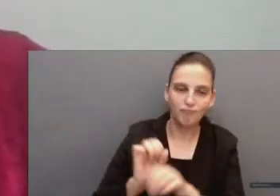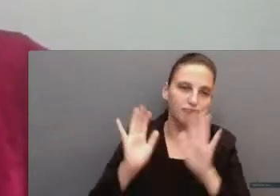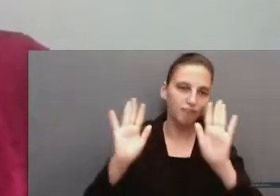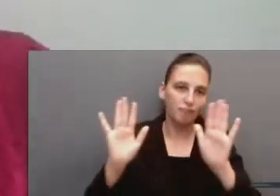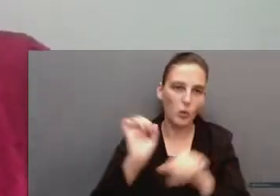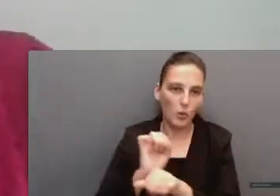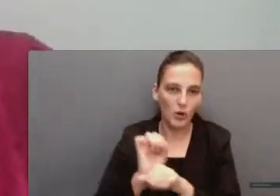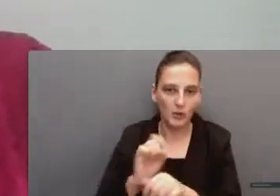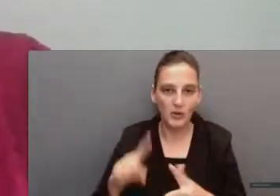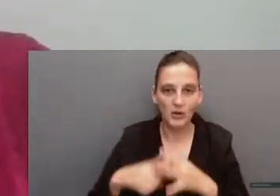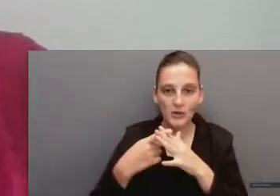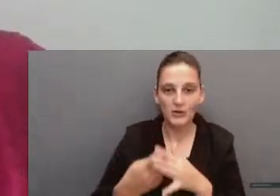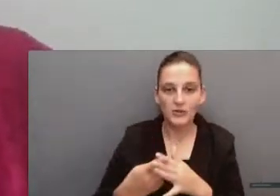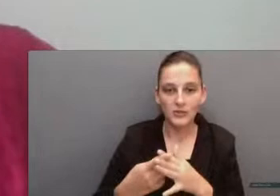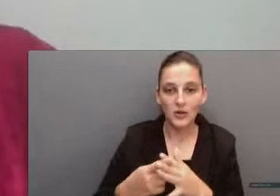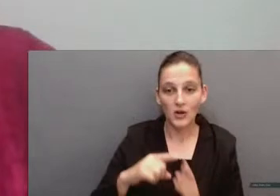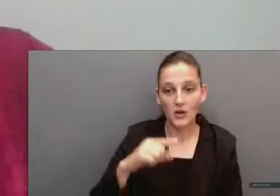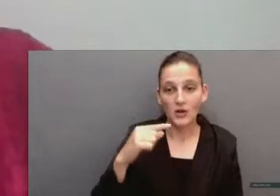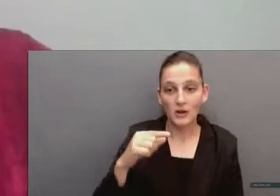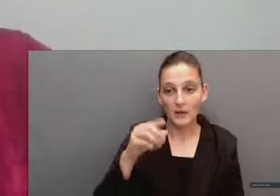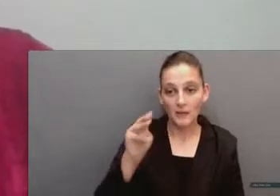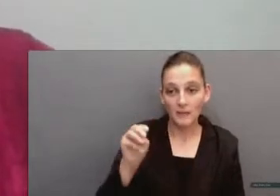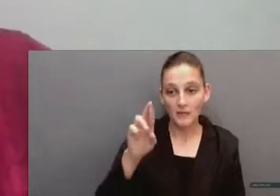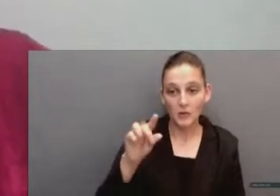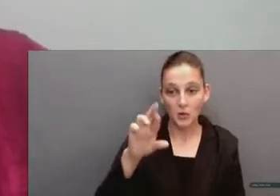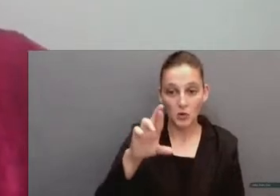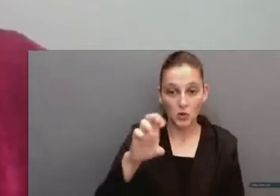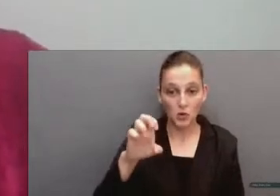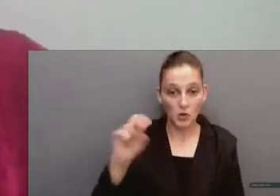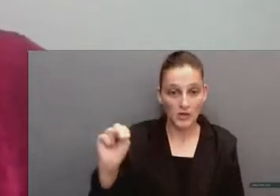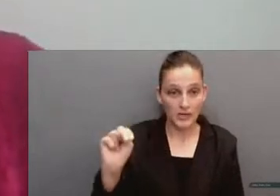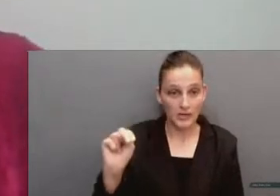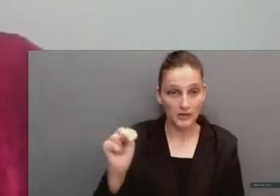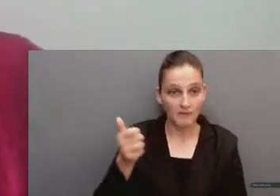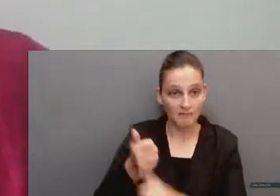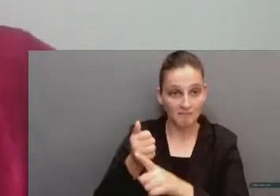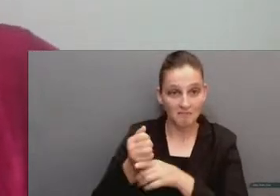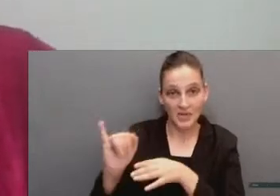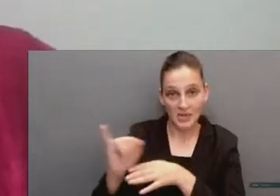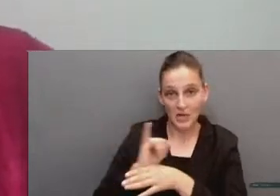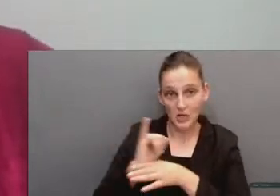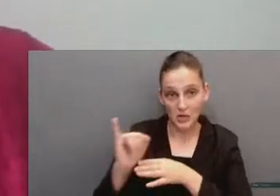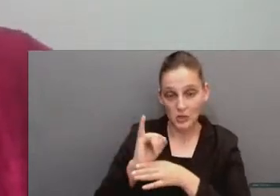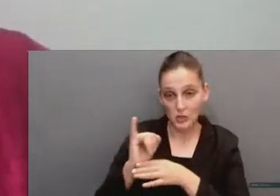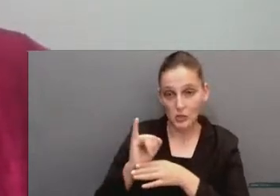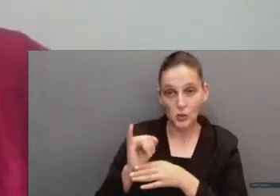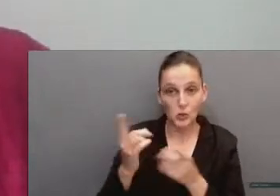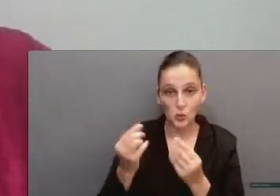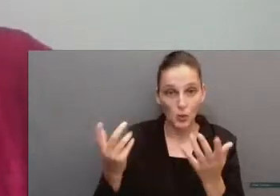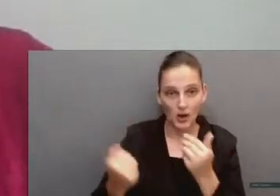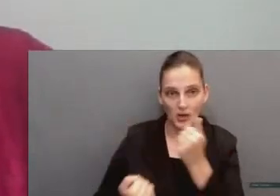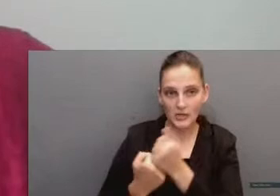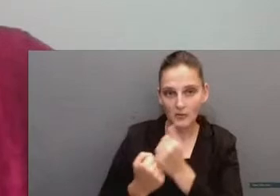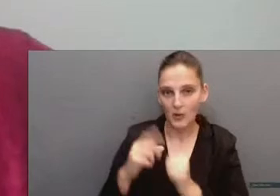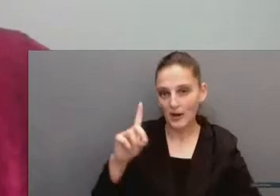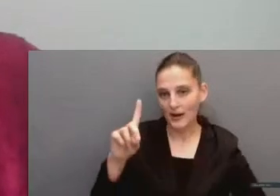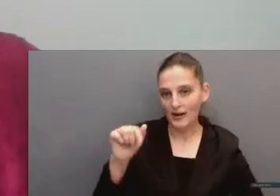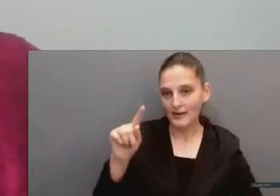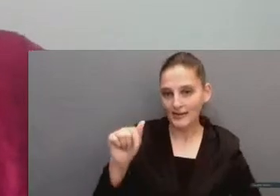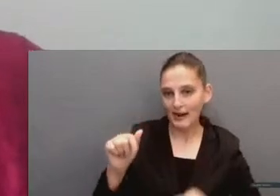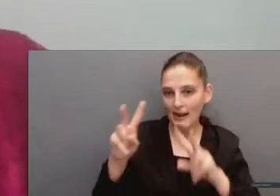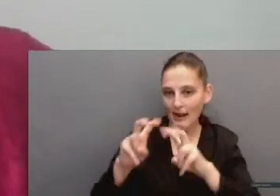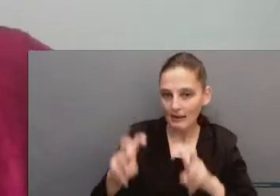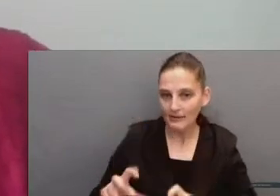with Yakov Green, who is the intern supporting the data analytics